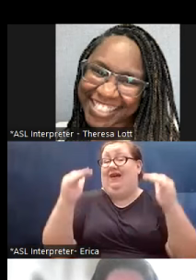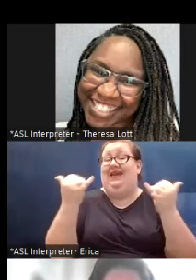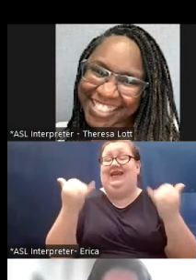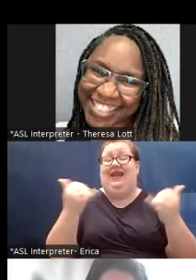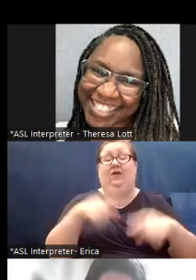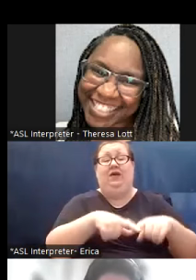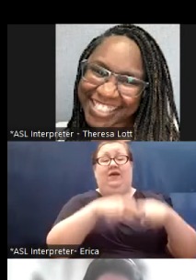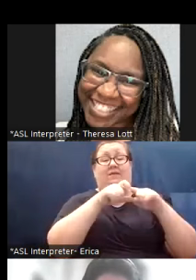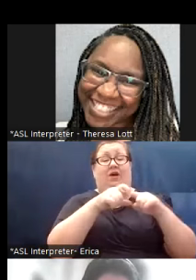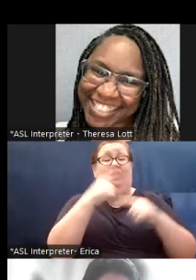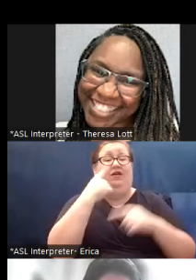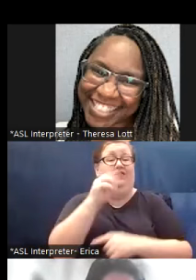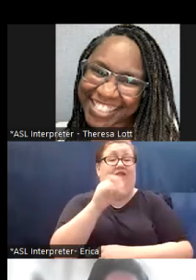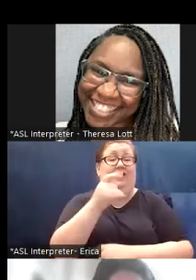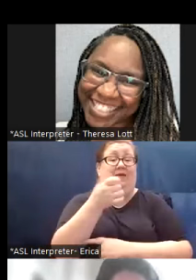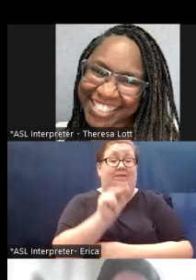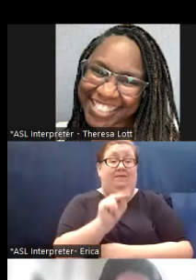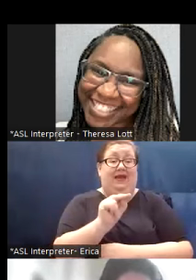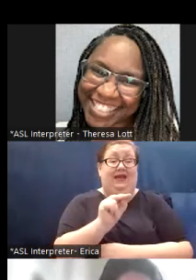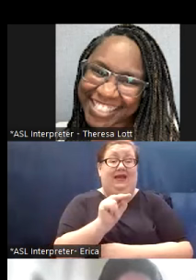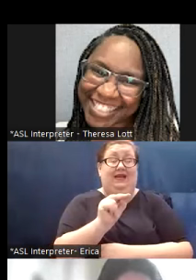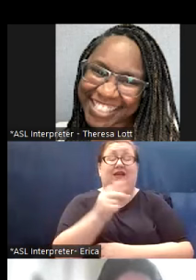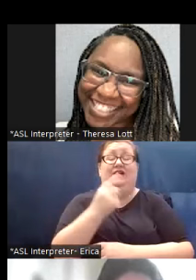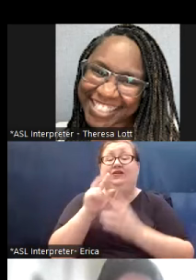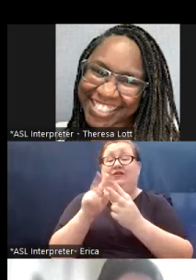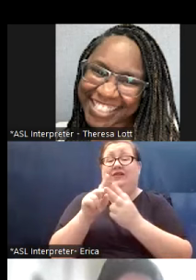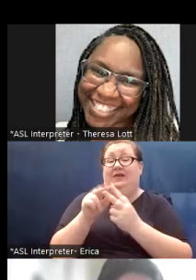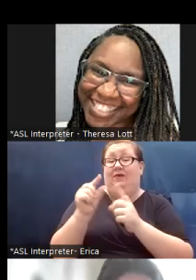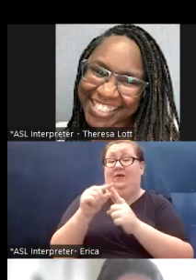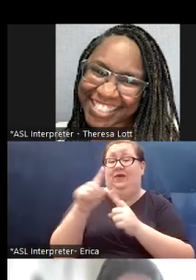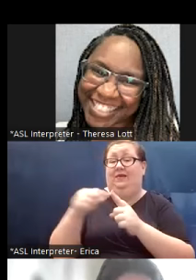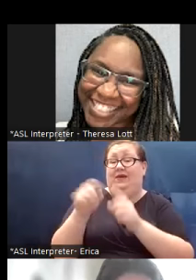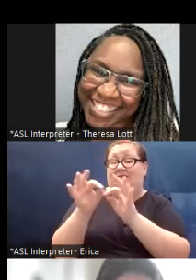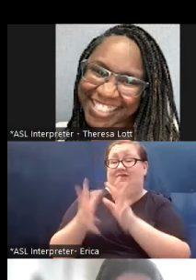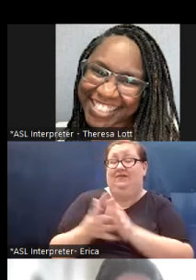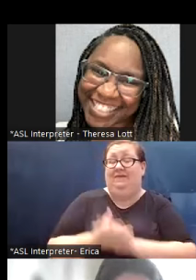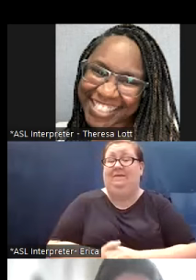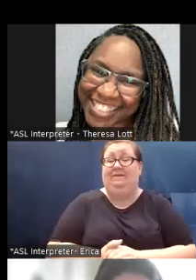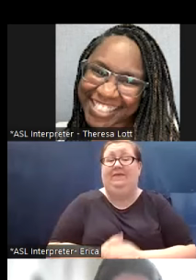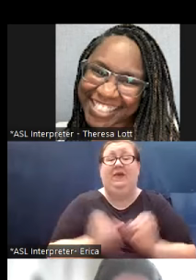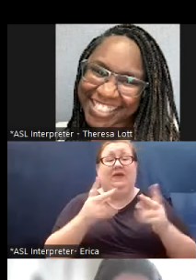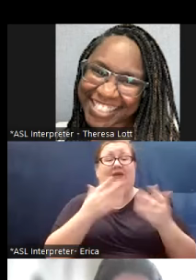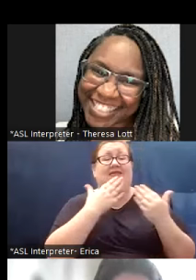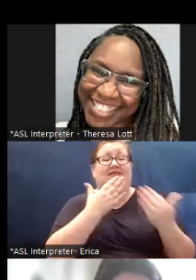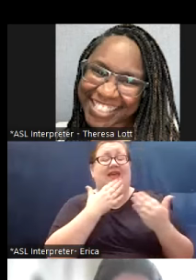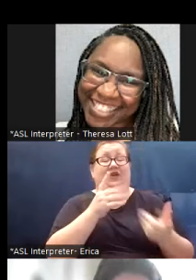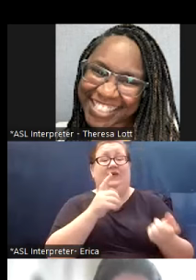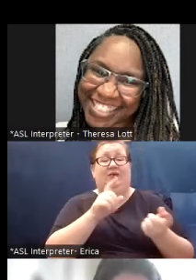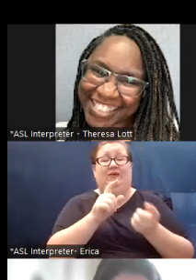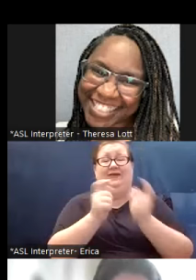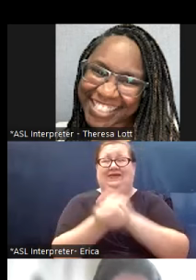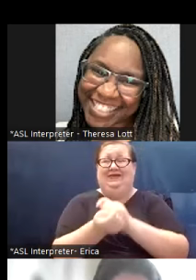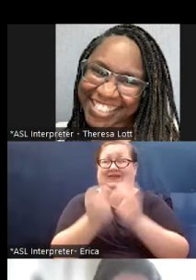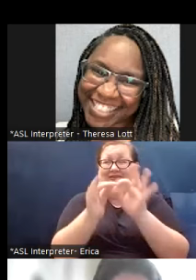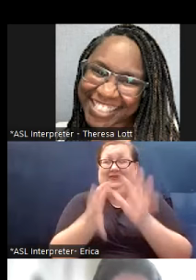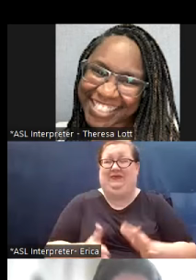Megan to say a couple words about our translator. Thank you. I'm just going to switch the